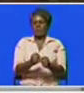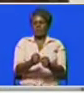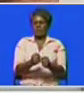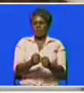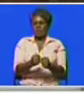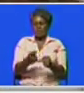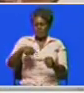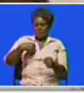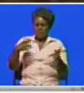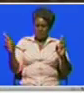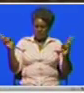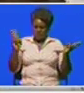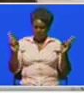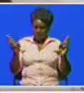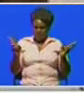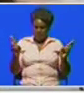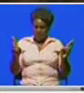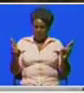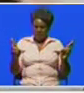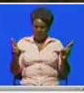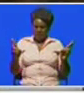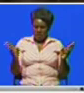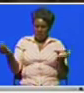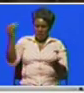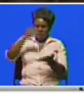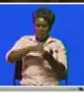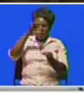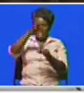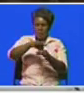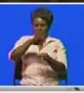Tuko tayari kuenda kwa marudio ya uchaguzi wa rais.